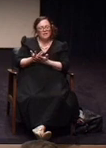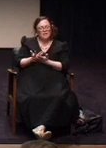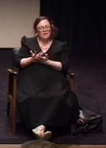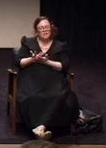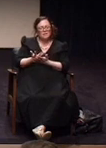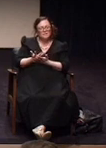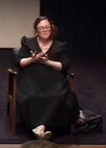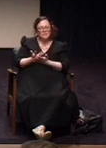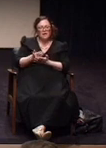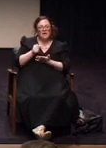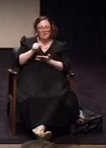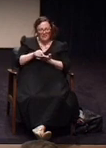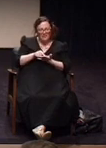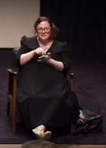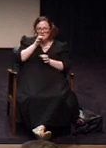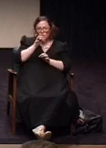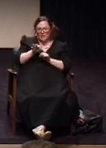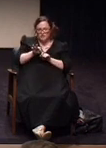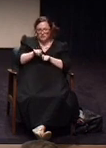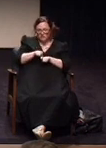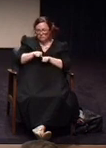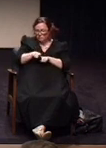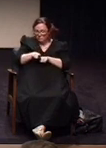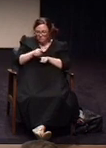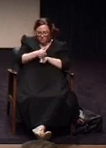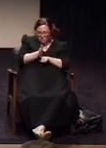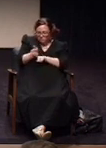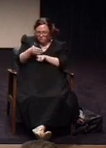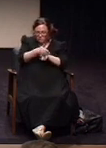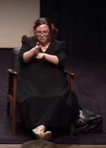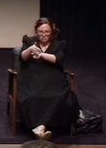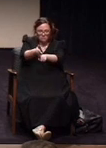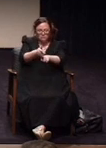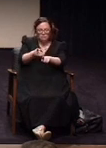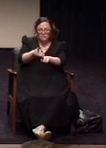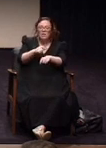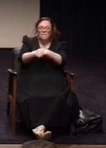that leads to decisions. So is it a call takers decision tree or a call